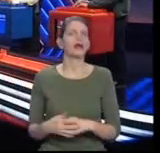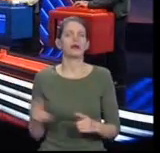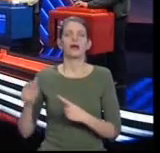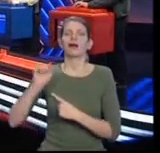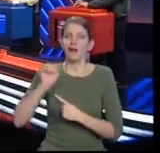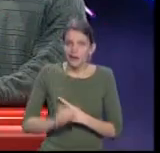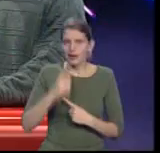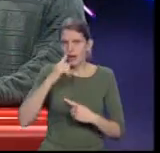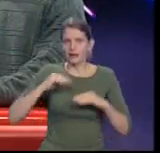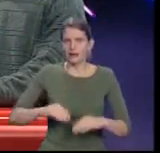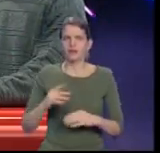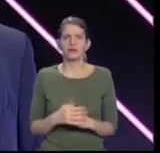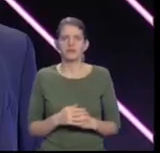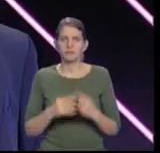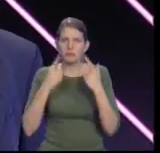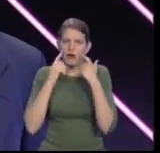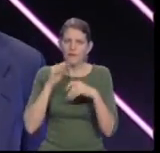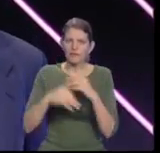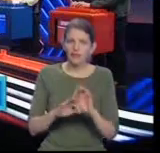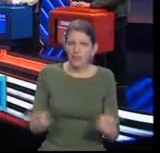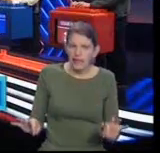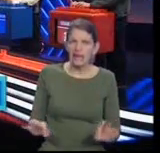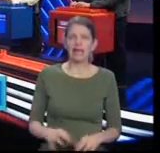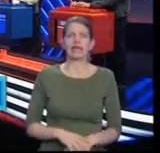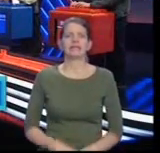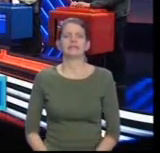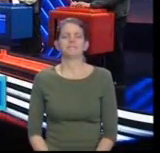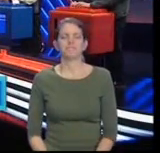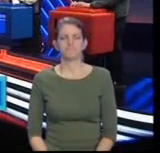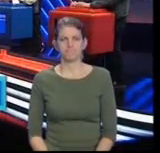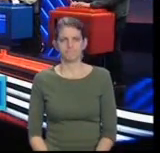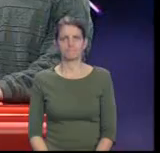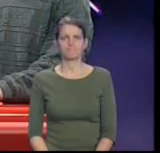Susan and Ben. Crying over spilt milk. He's absolutely right. Crying over spilt milk.